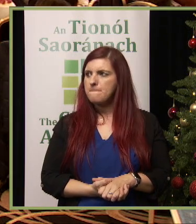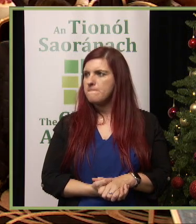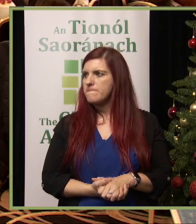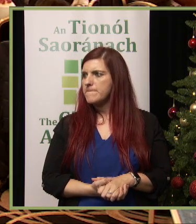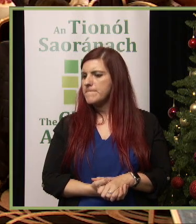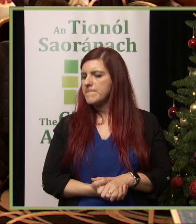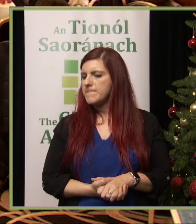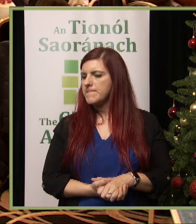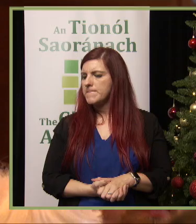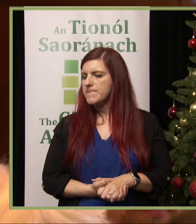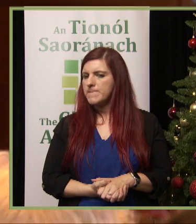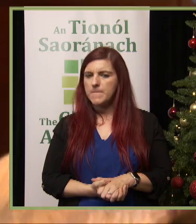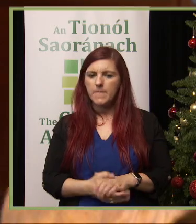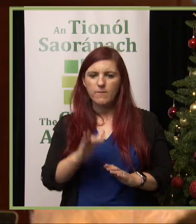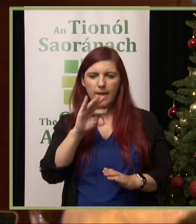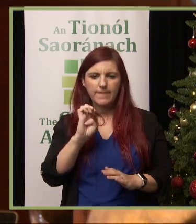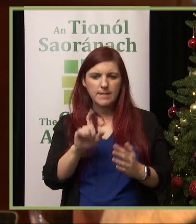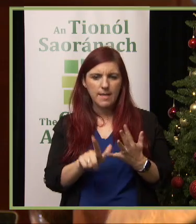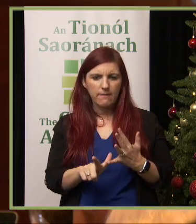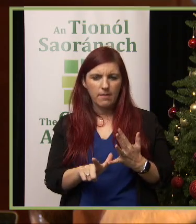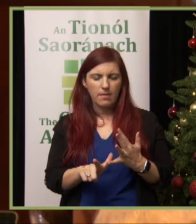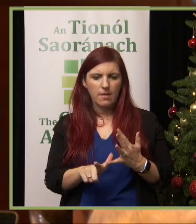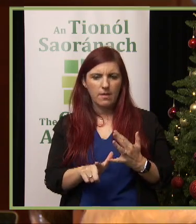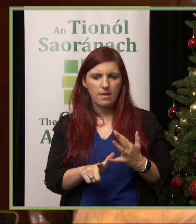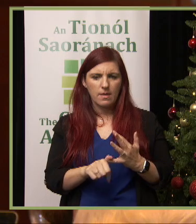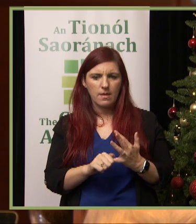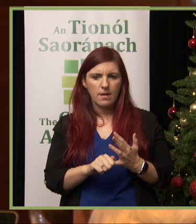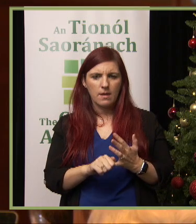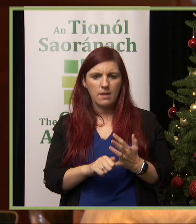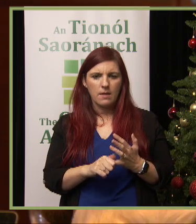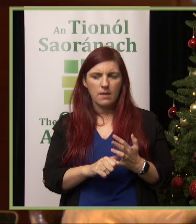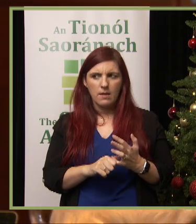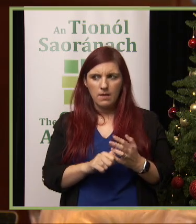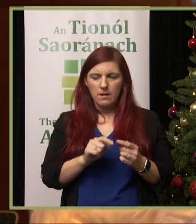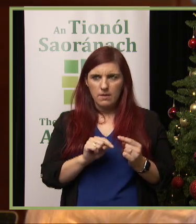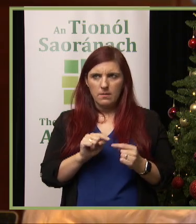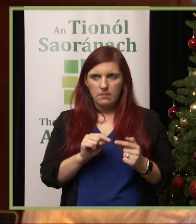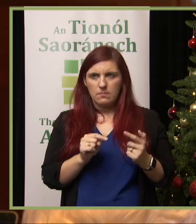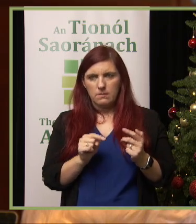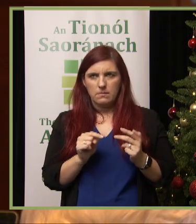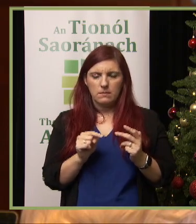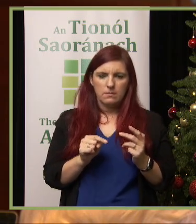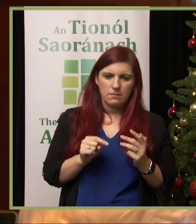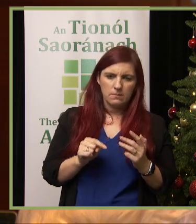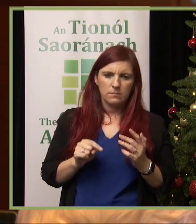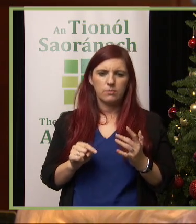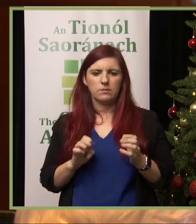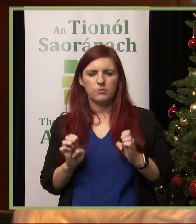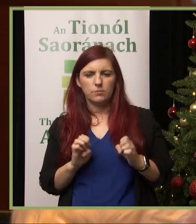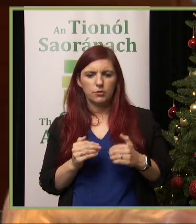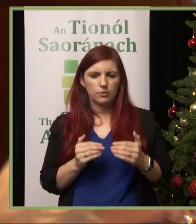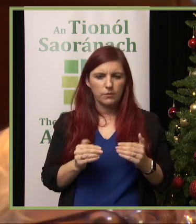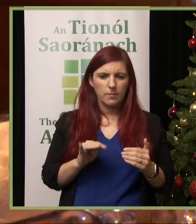Just on FE7, the state should ring fence a percentage of funds raised through all energy production for